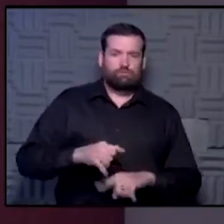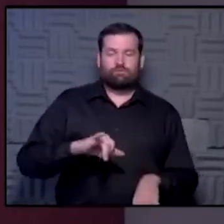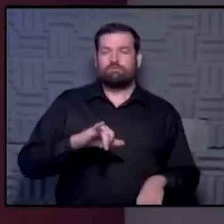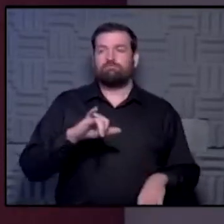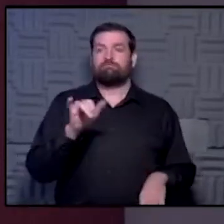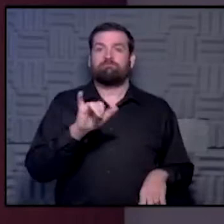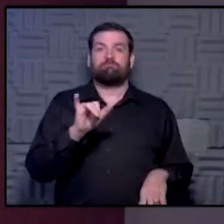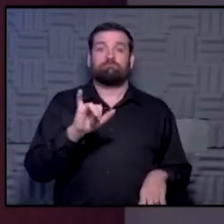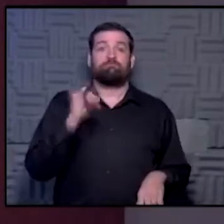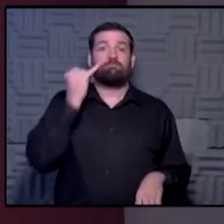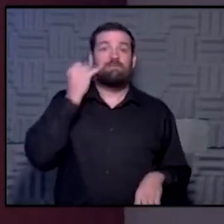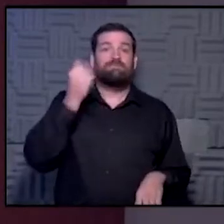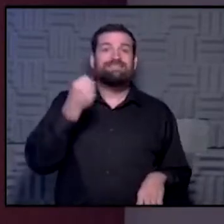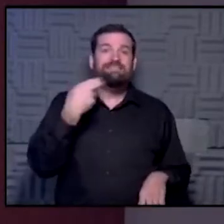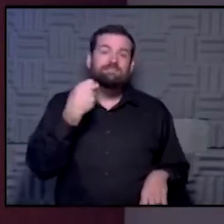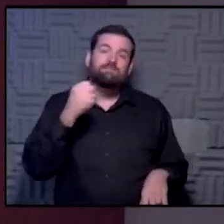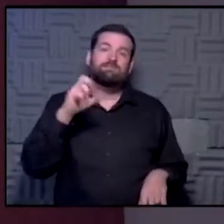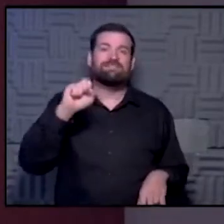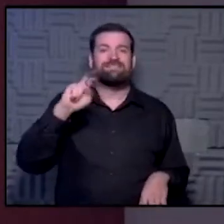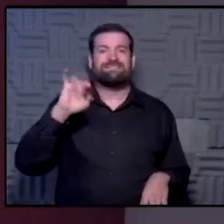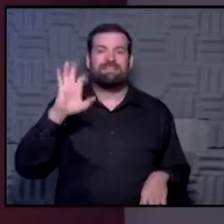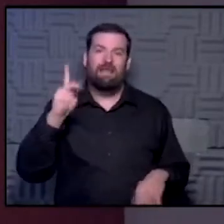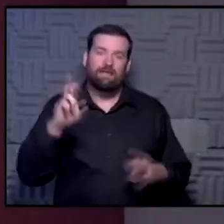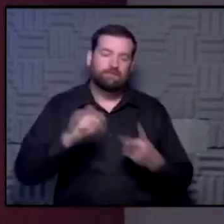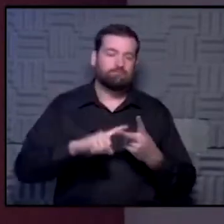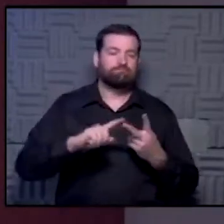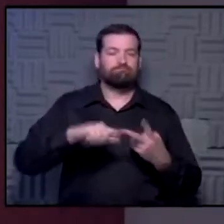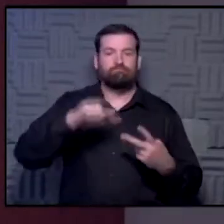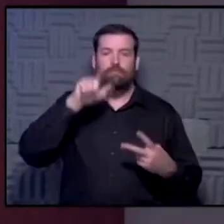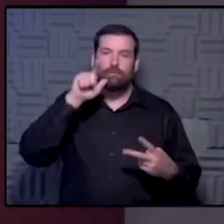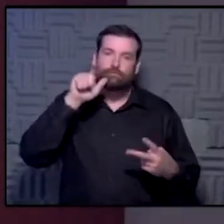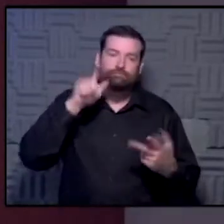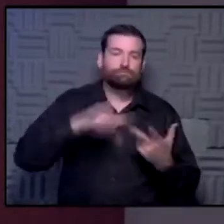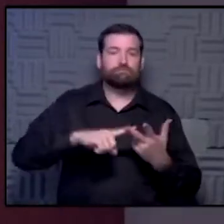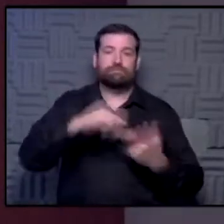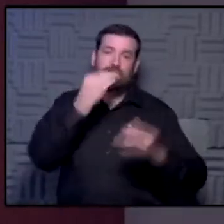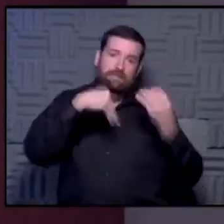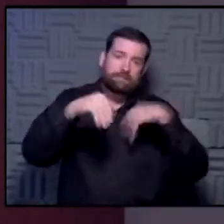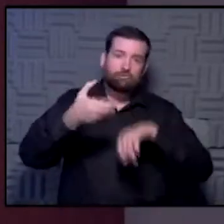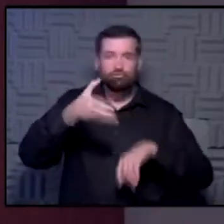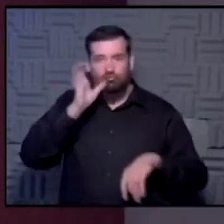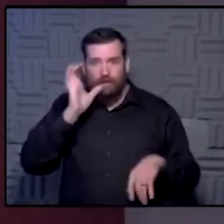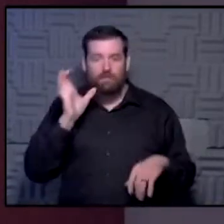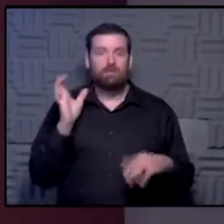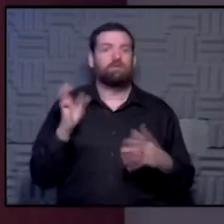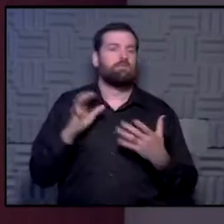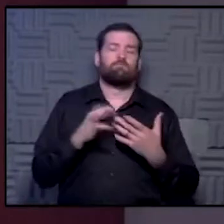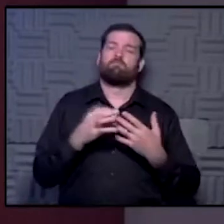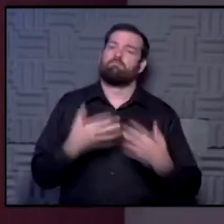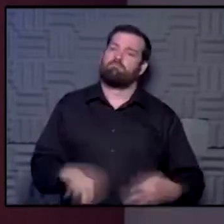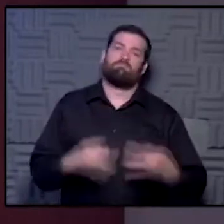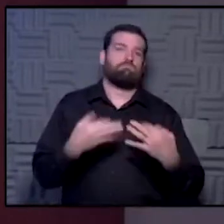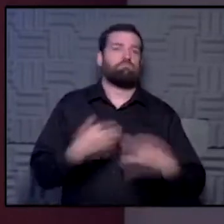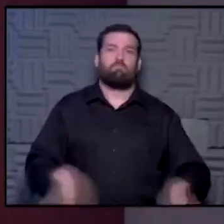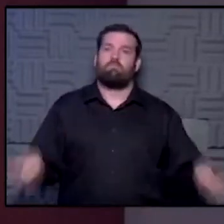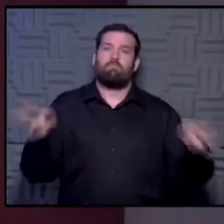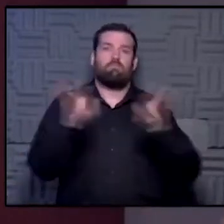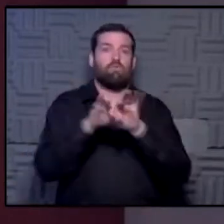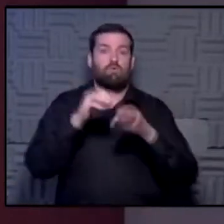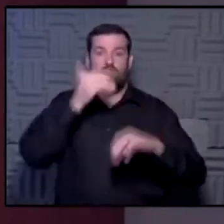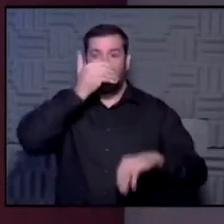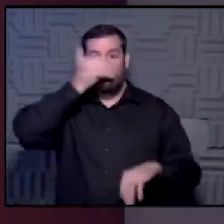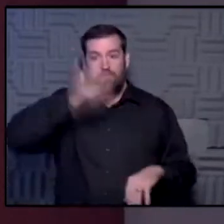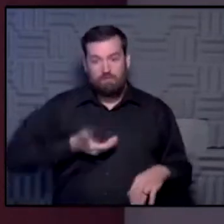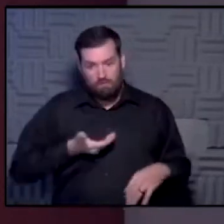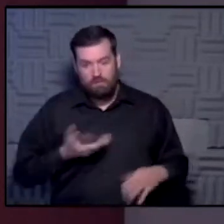during, if there's snack activity or snack time or lunch activities where you're eating or drinking, how important it is that now you have your mask off,